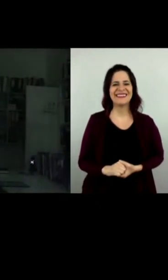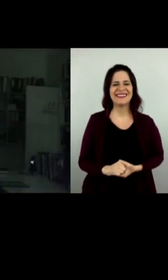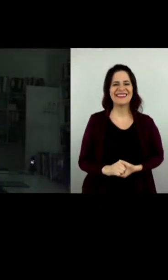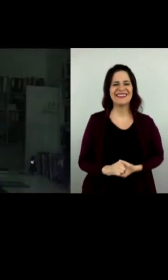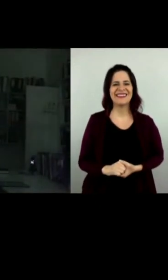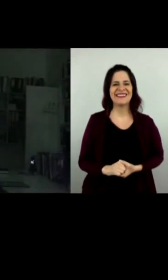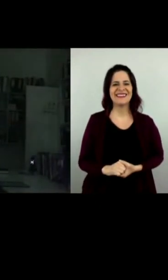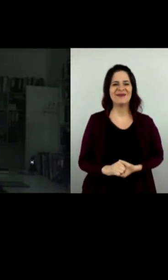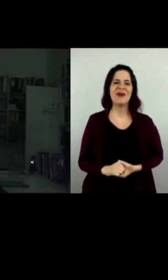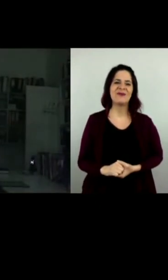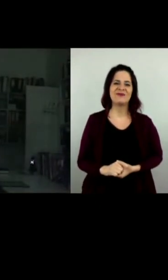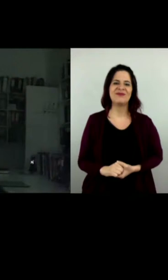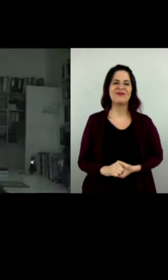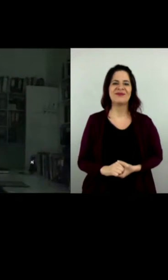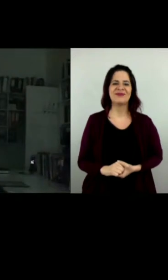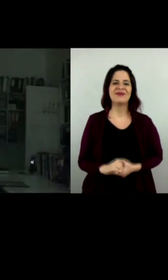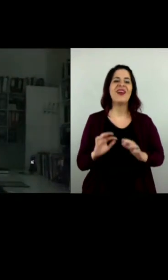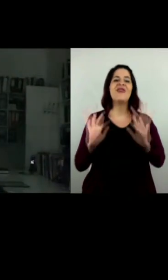this is